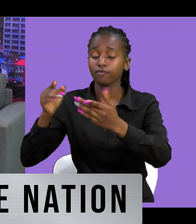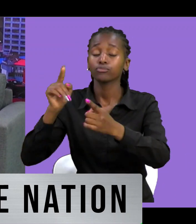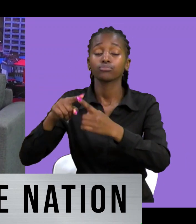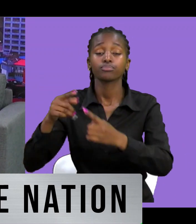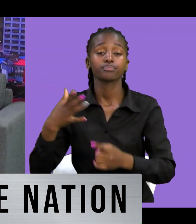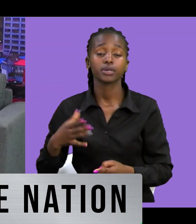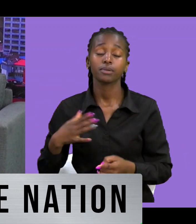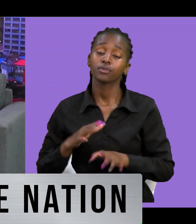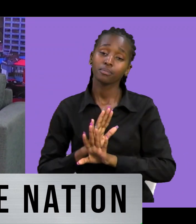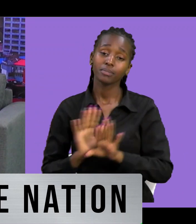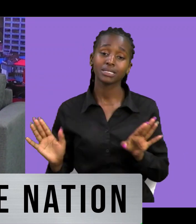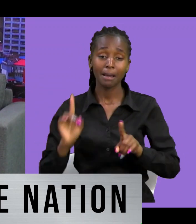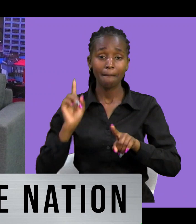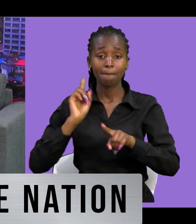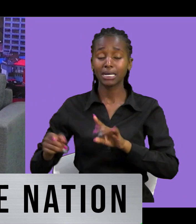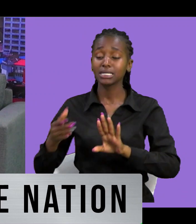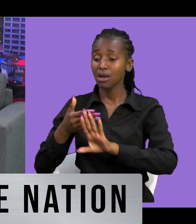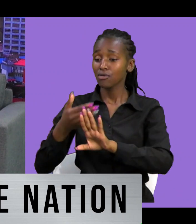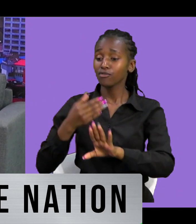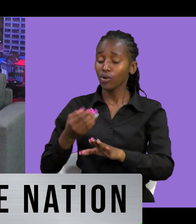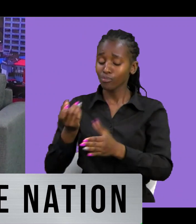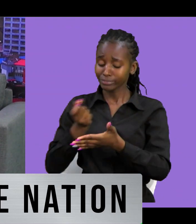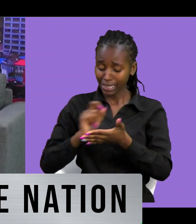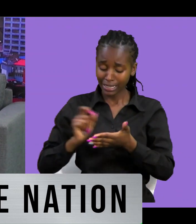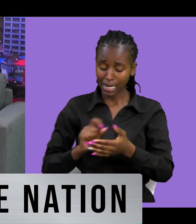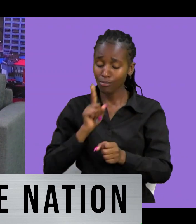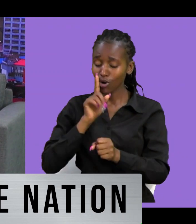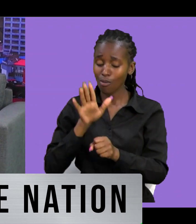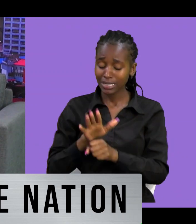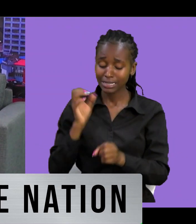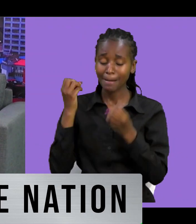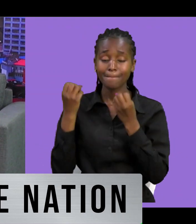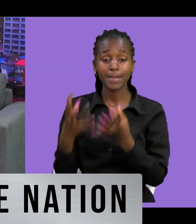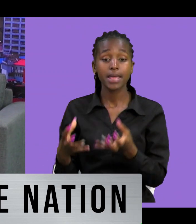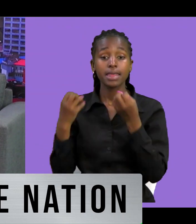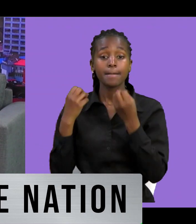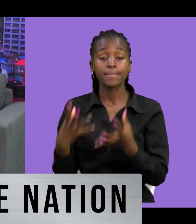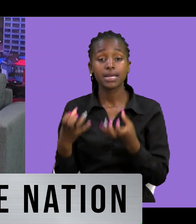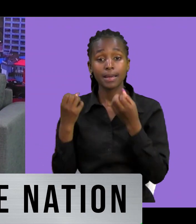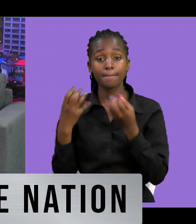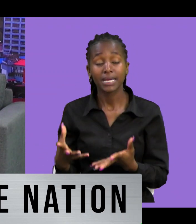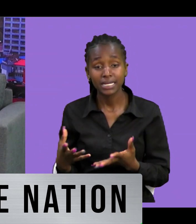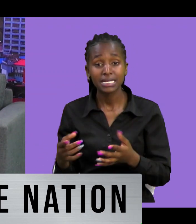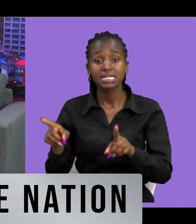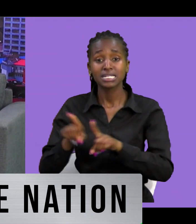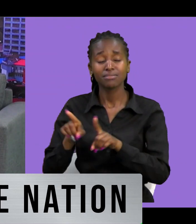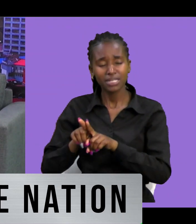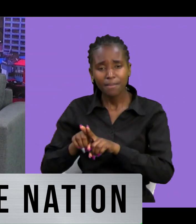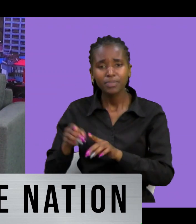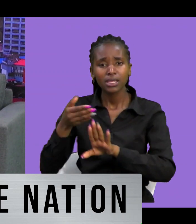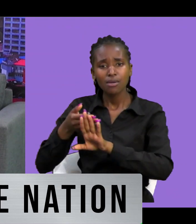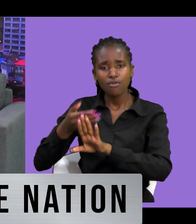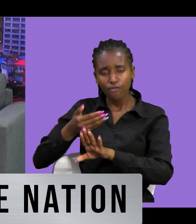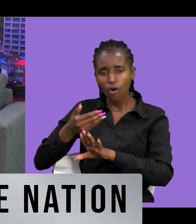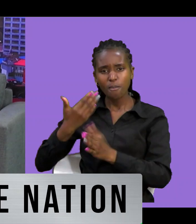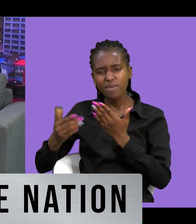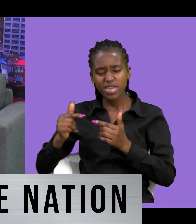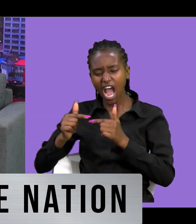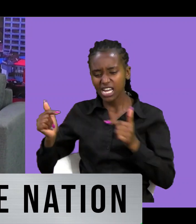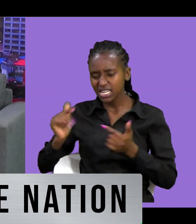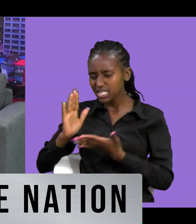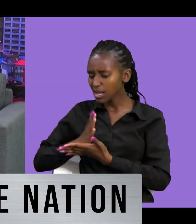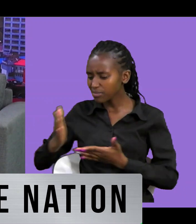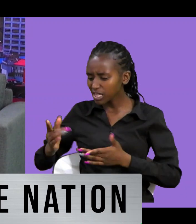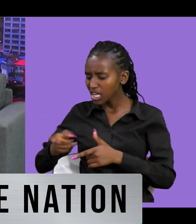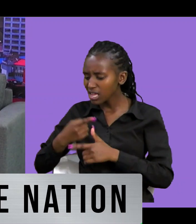mwananchi, other than giving us promises. And then the funny thing is that whatever you objected to is whatever now you're finding on the ground being